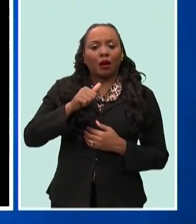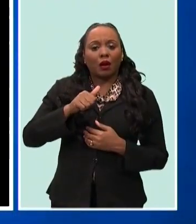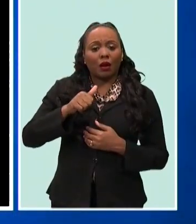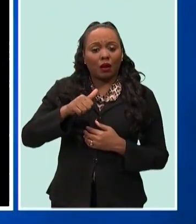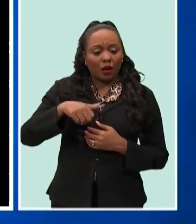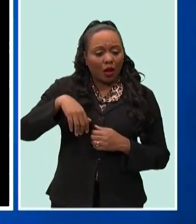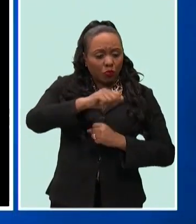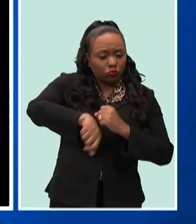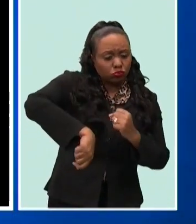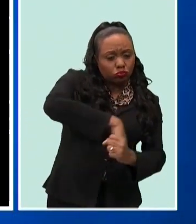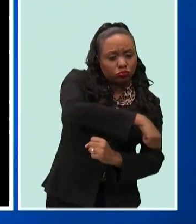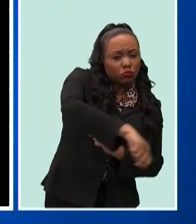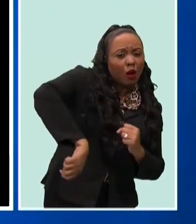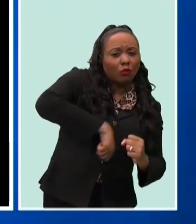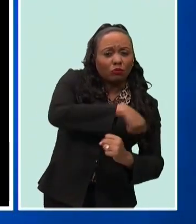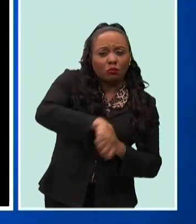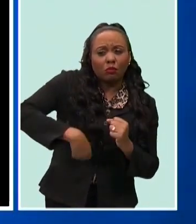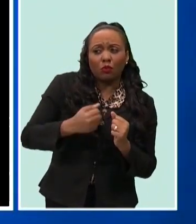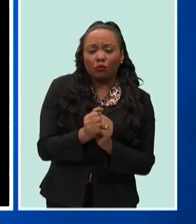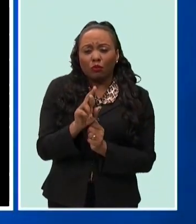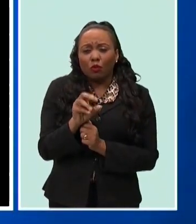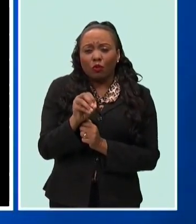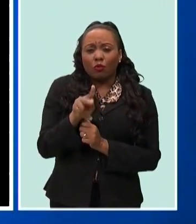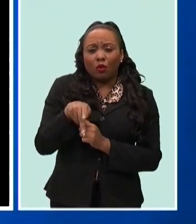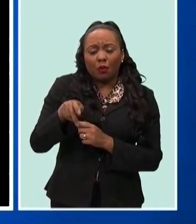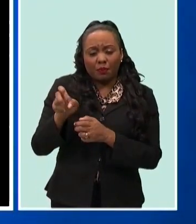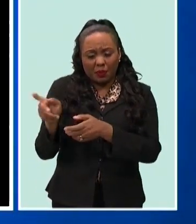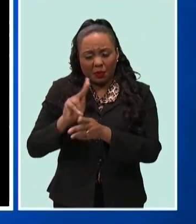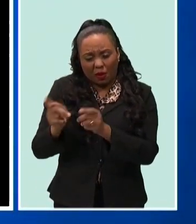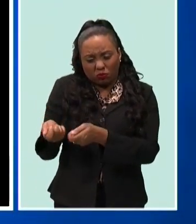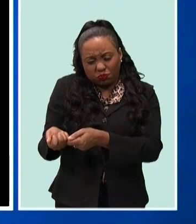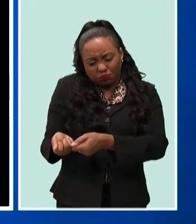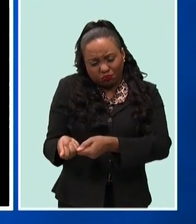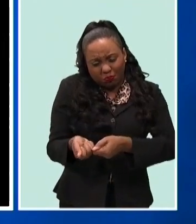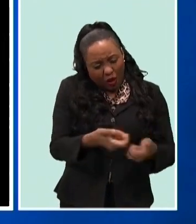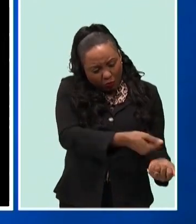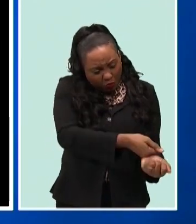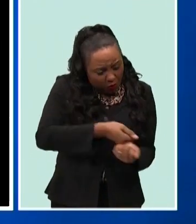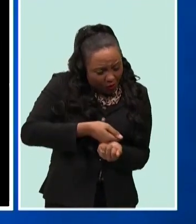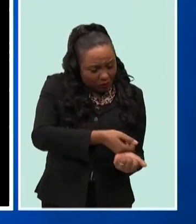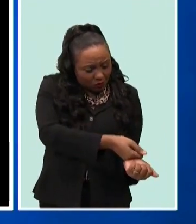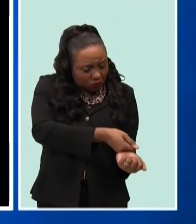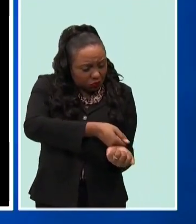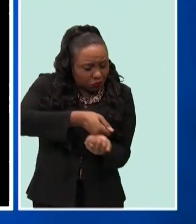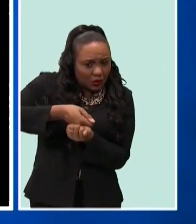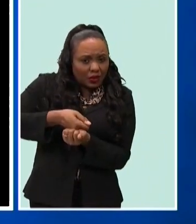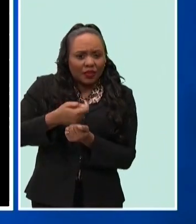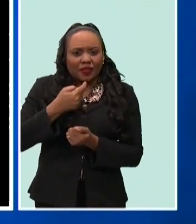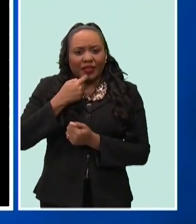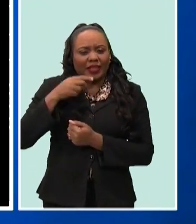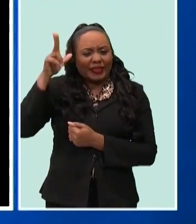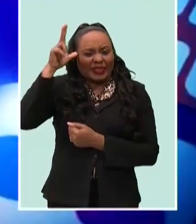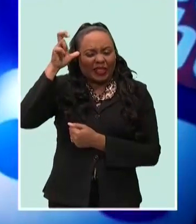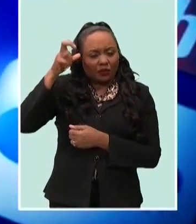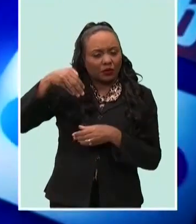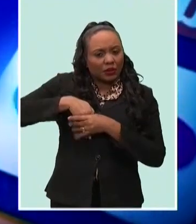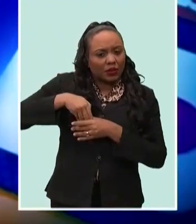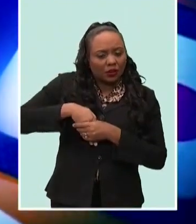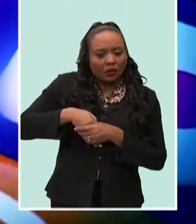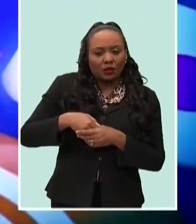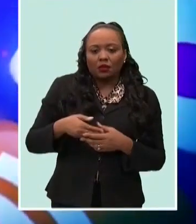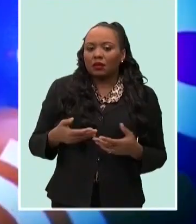rope as two people try to get her up a flight of stairs into a building. Well, it was claimed that she was possessed. Now, this